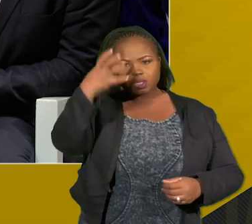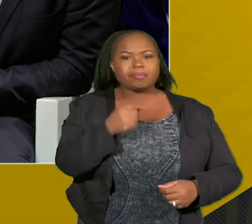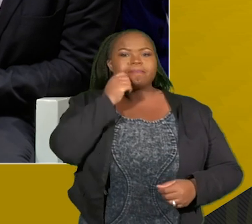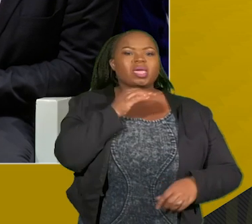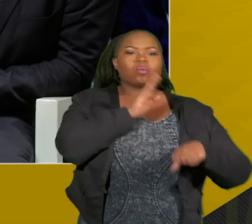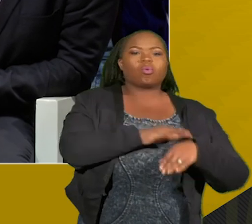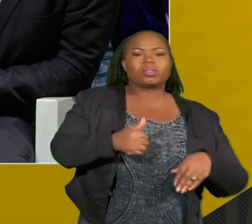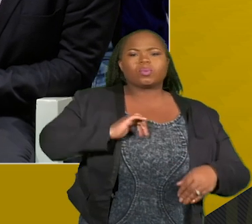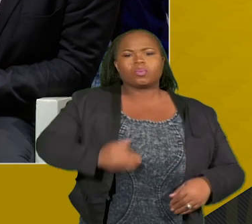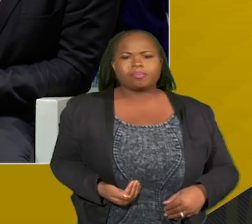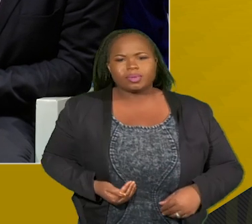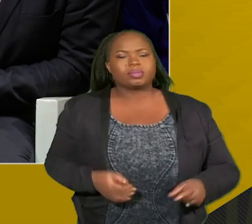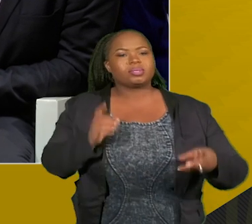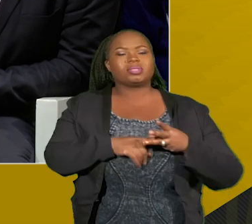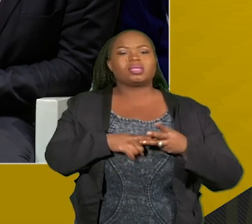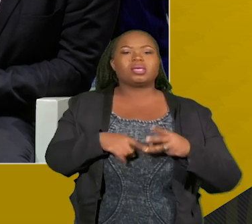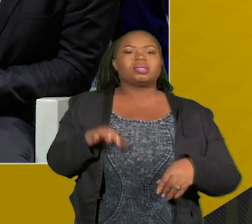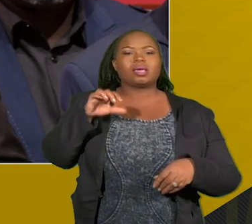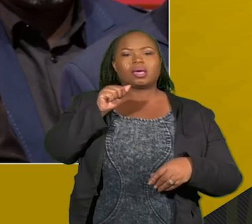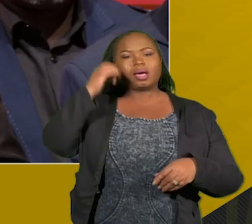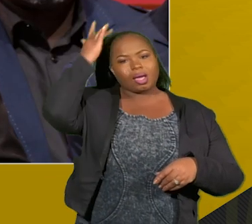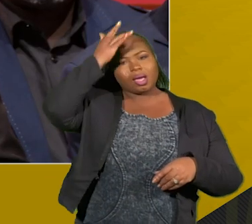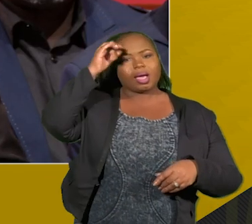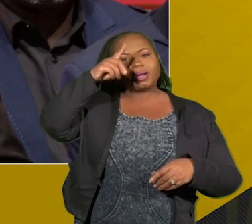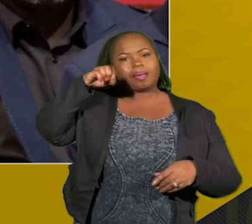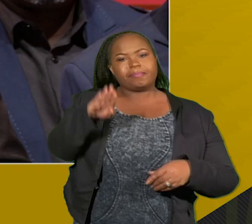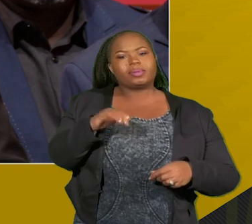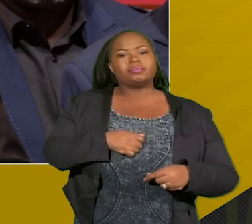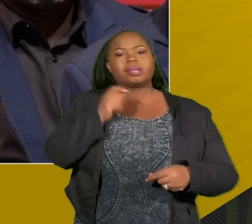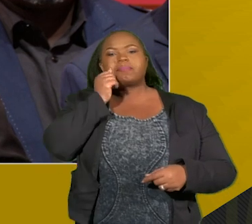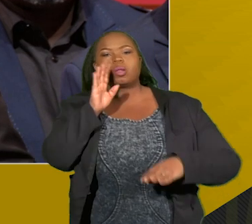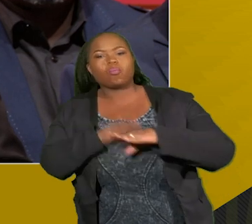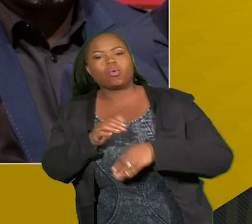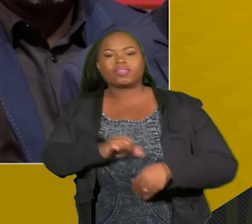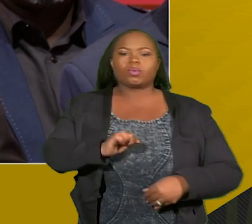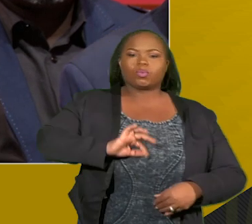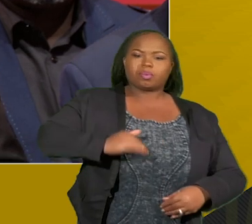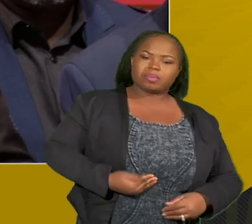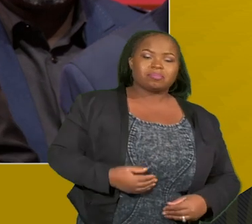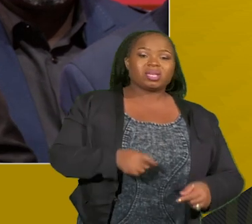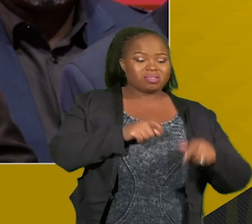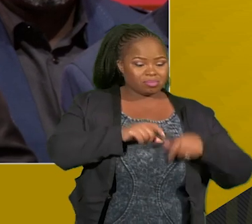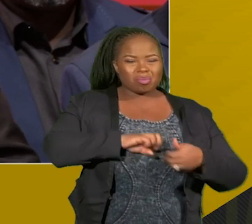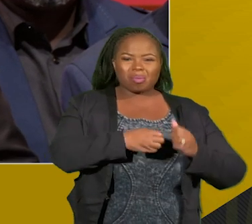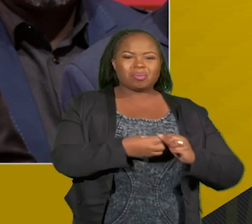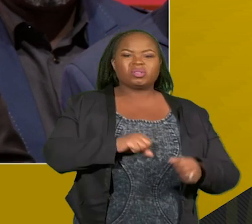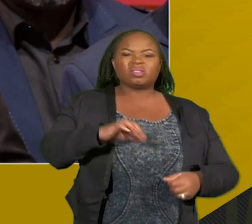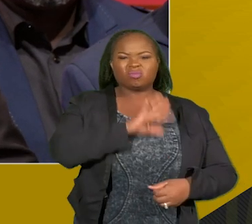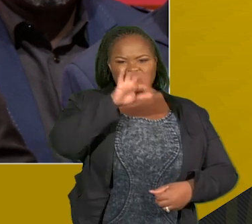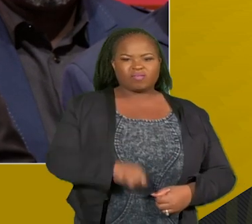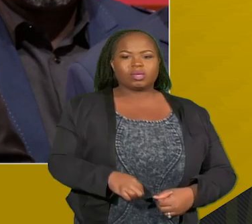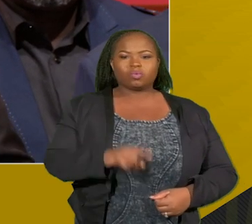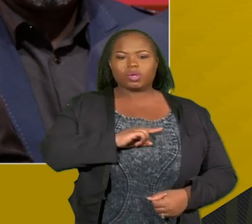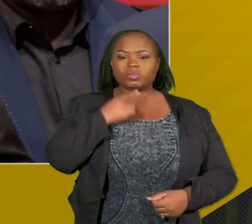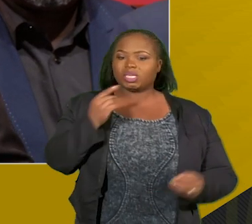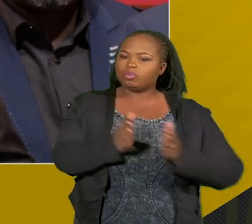church more than women. You go to the Arabs men in the church more than women. What is happening? South Africans. Thank you for saying